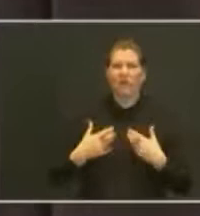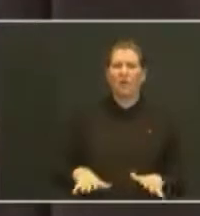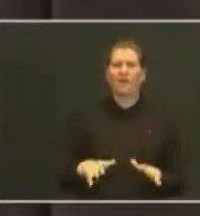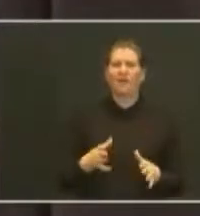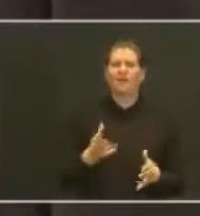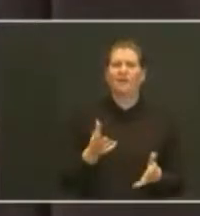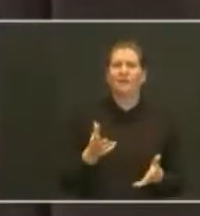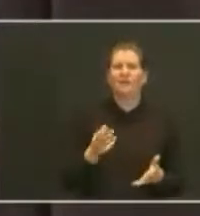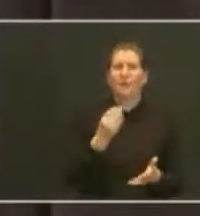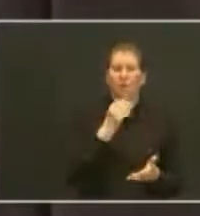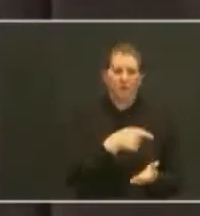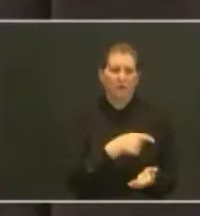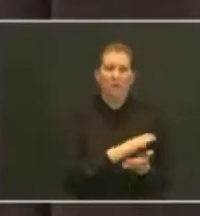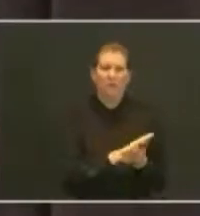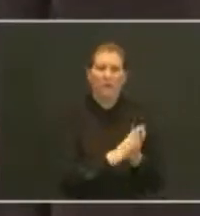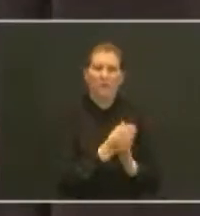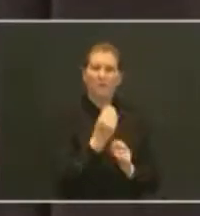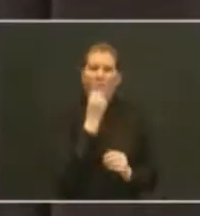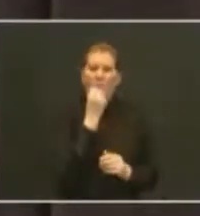wasted